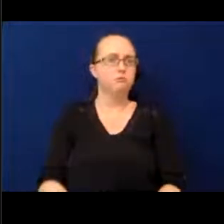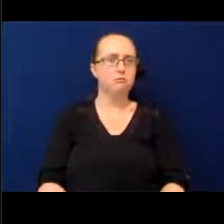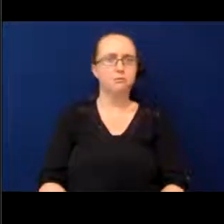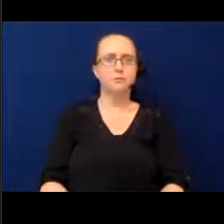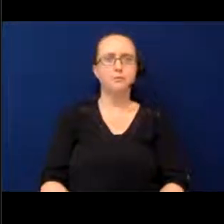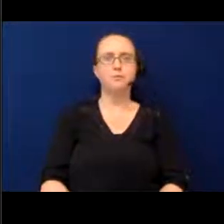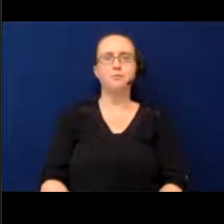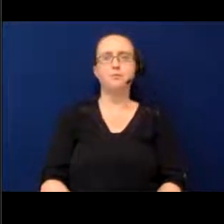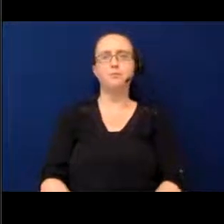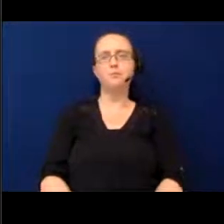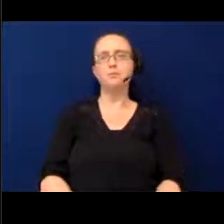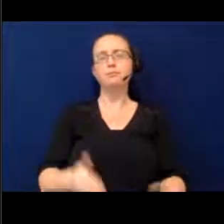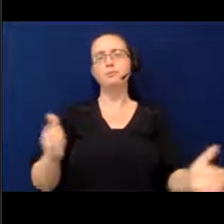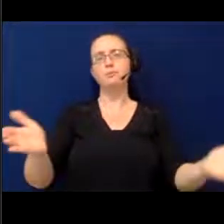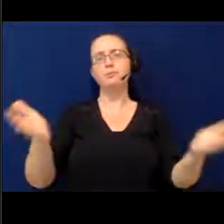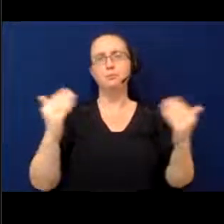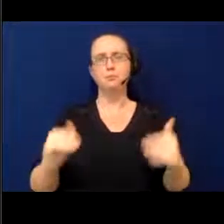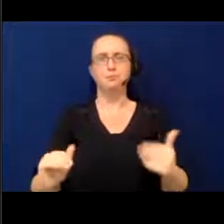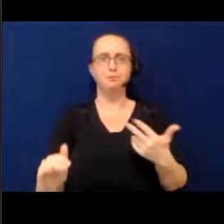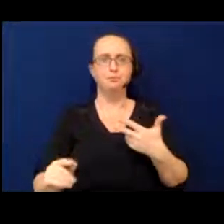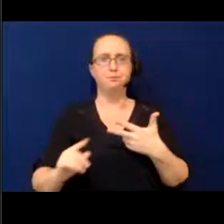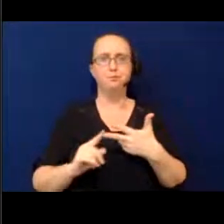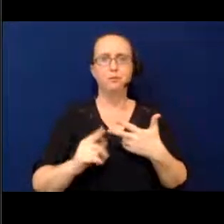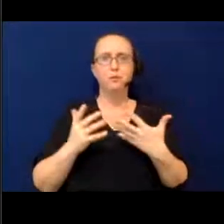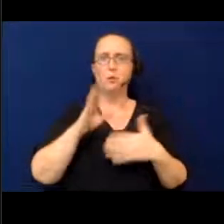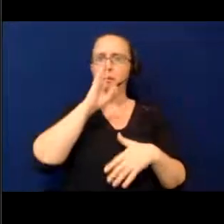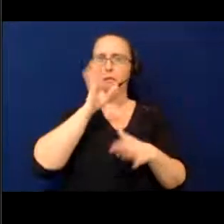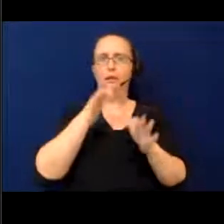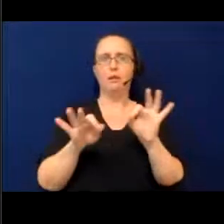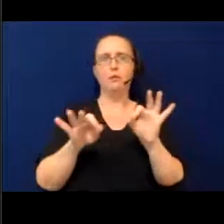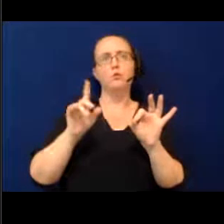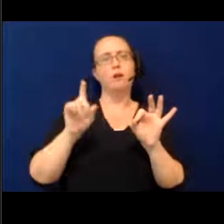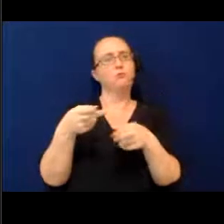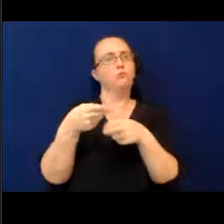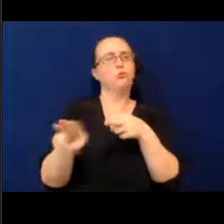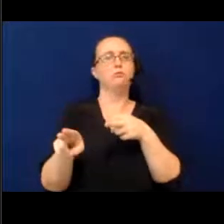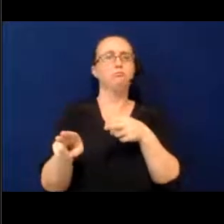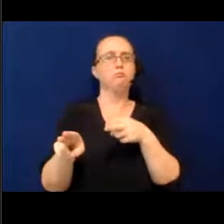The next element of plain language is keeping things short.